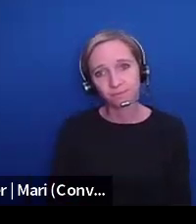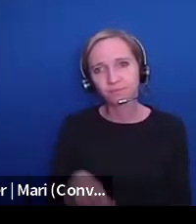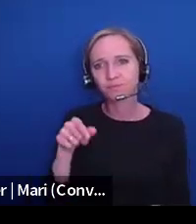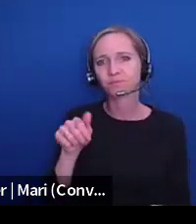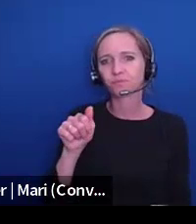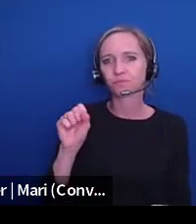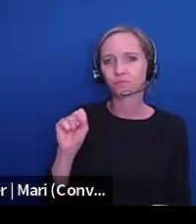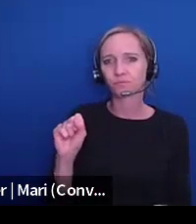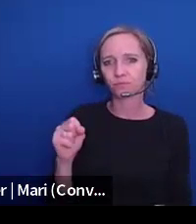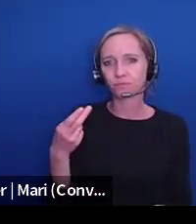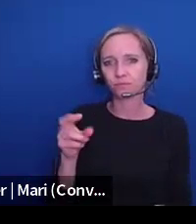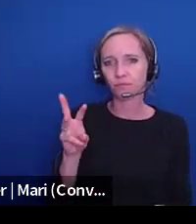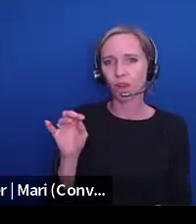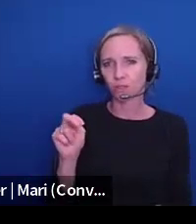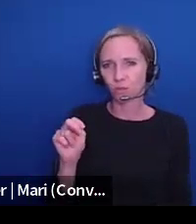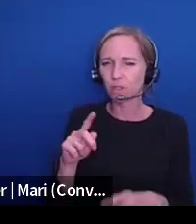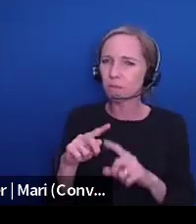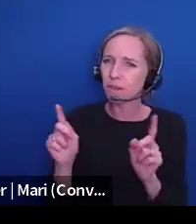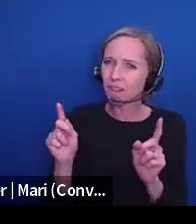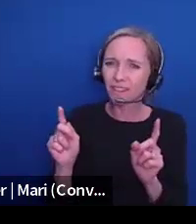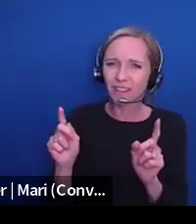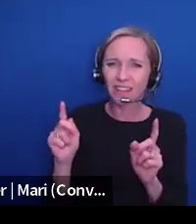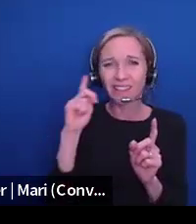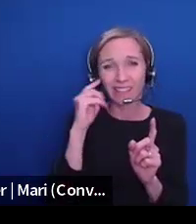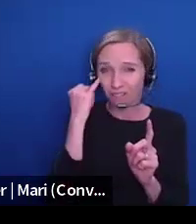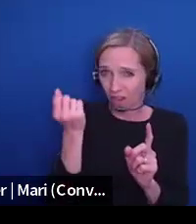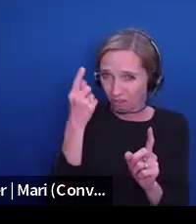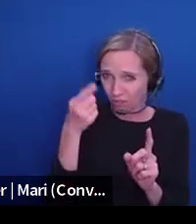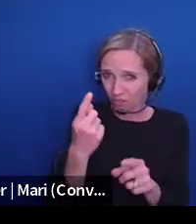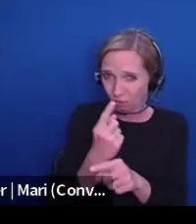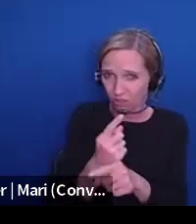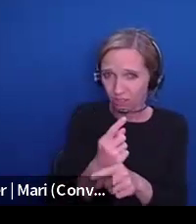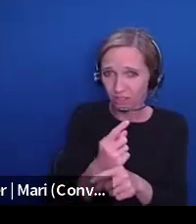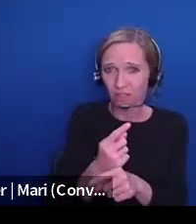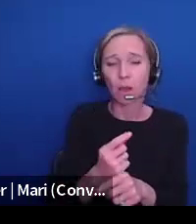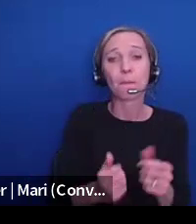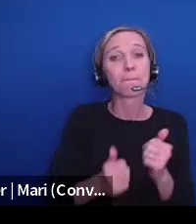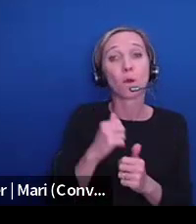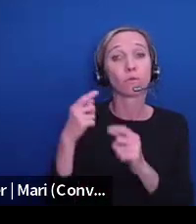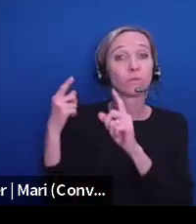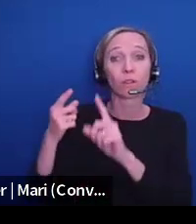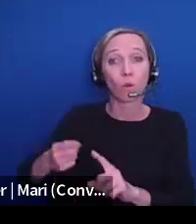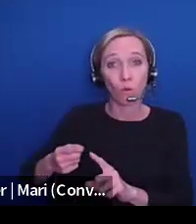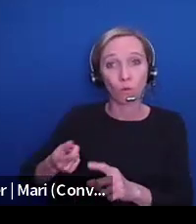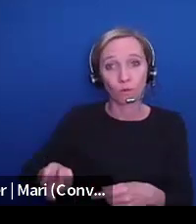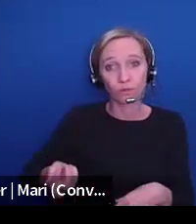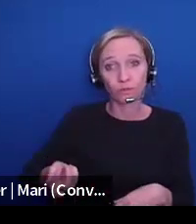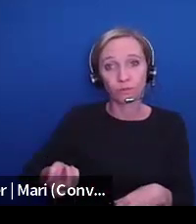But I think if I understand correctly, most of the goals, like give